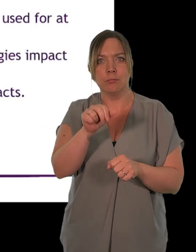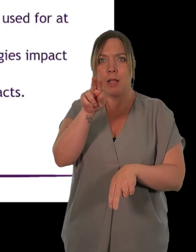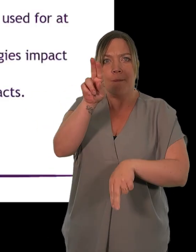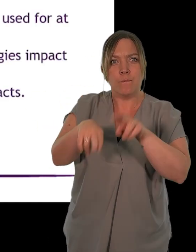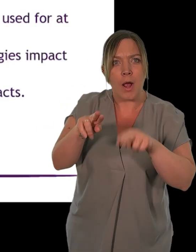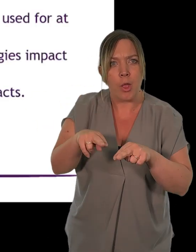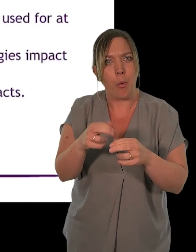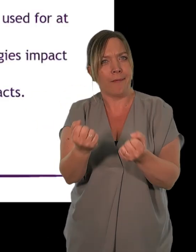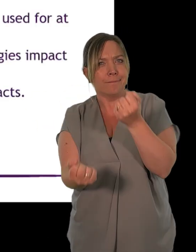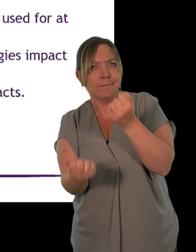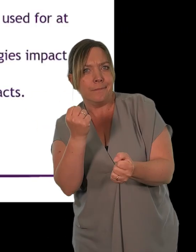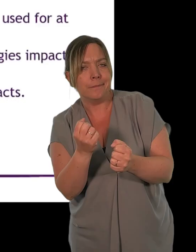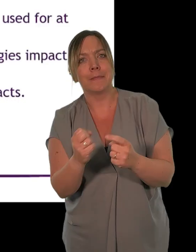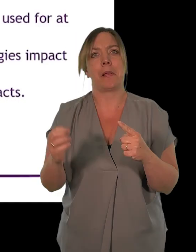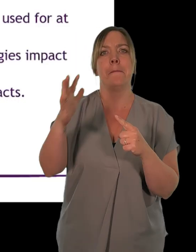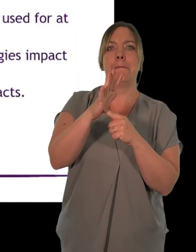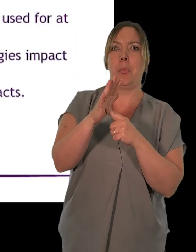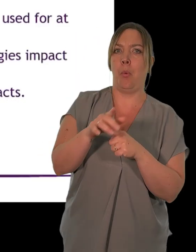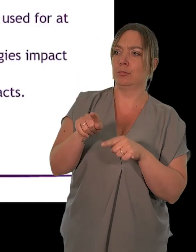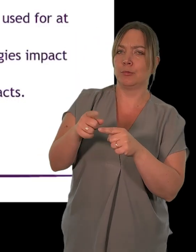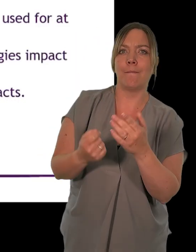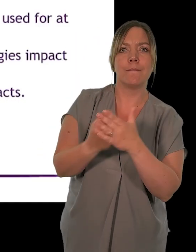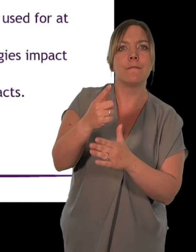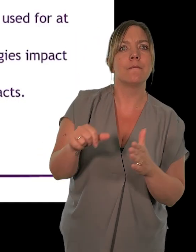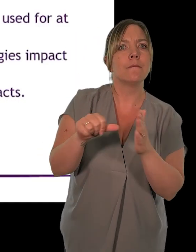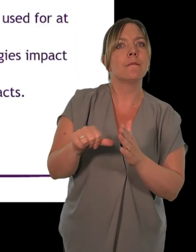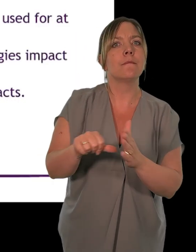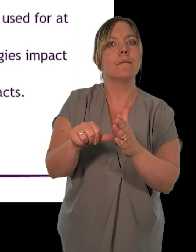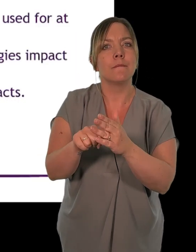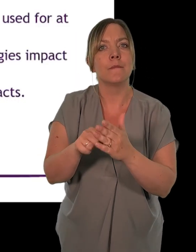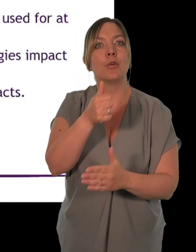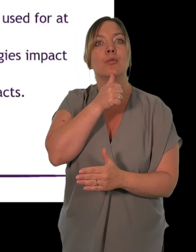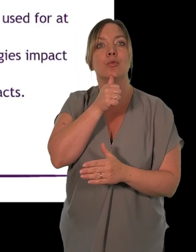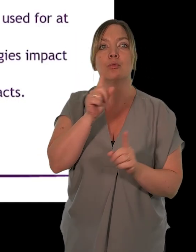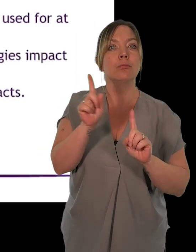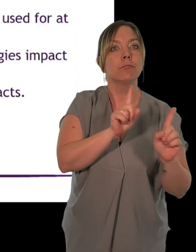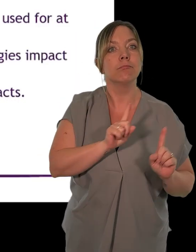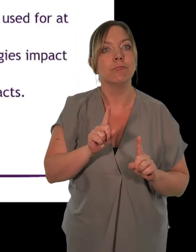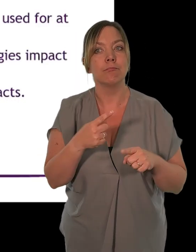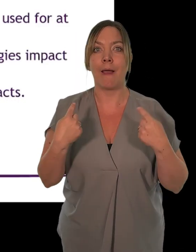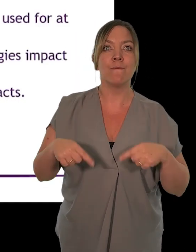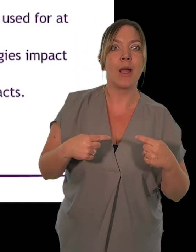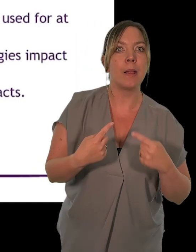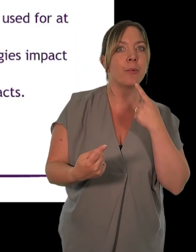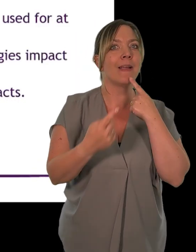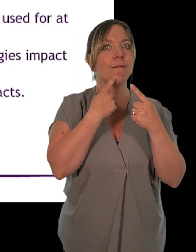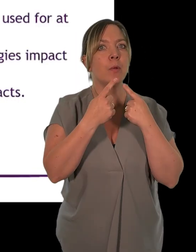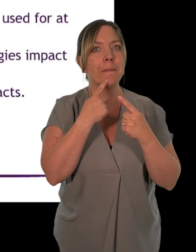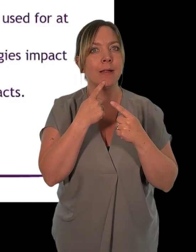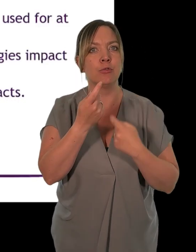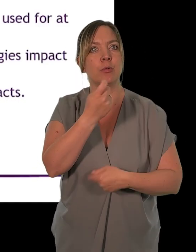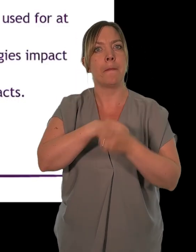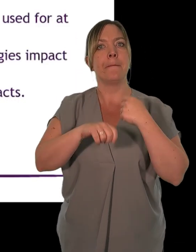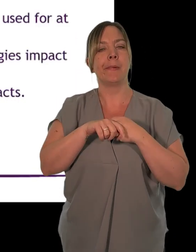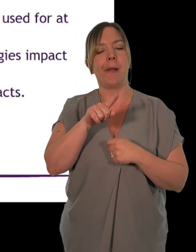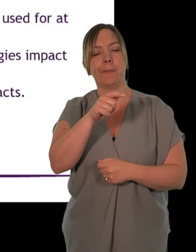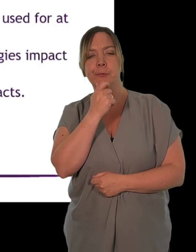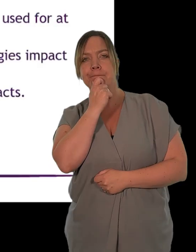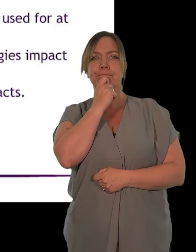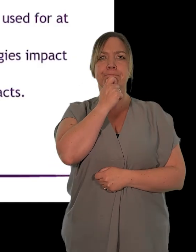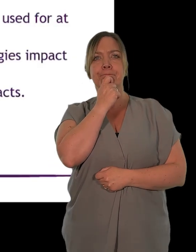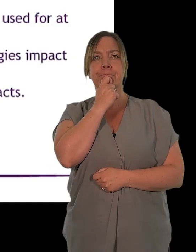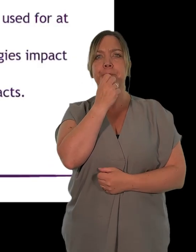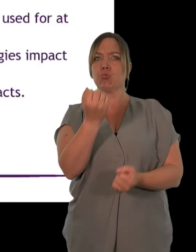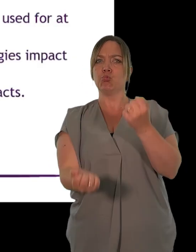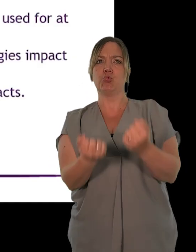of an issue and use available information to make a reasoned judgment. In assessing how technology could be used